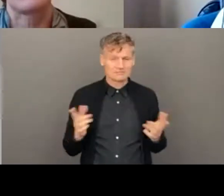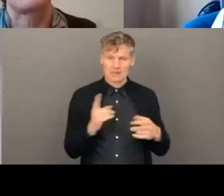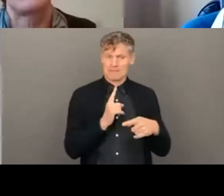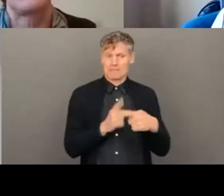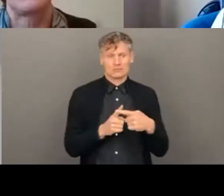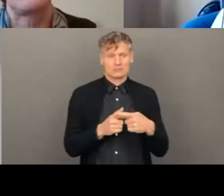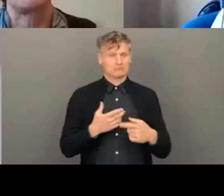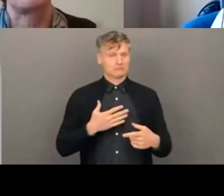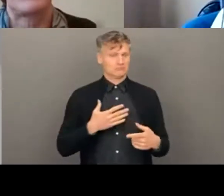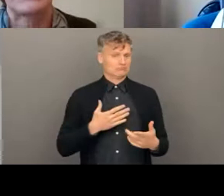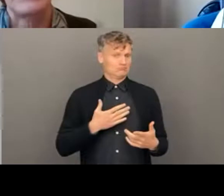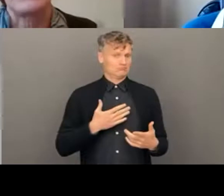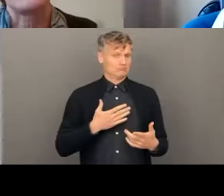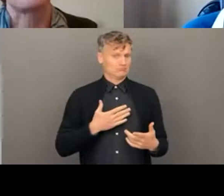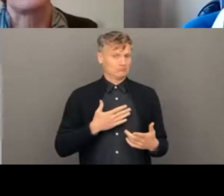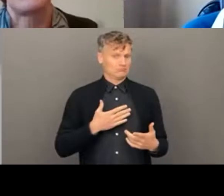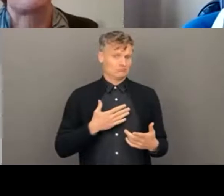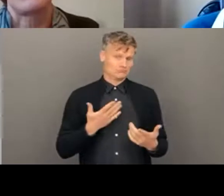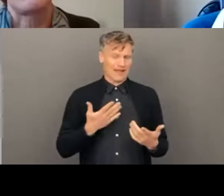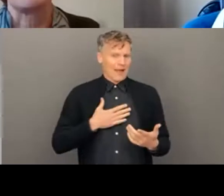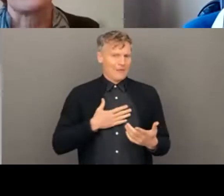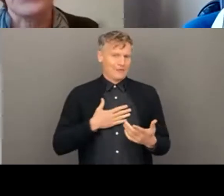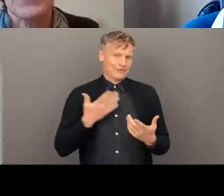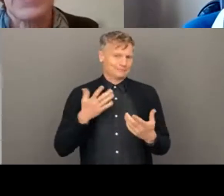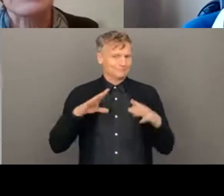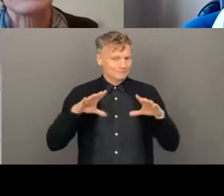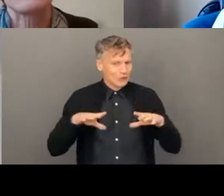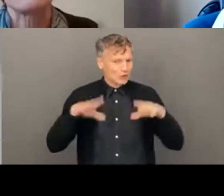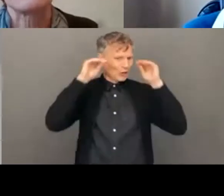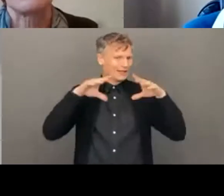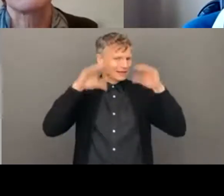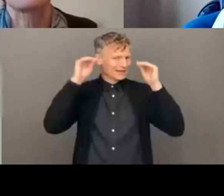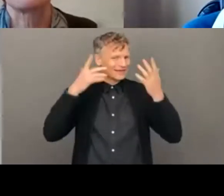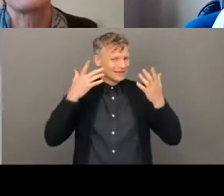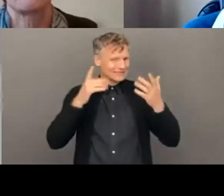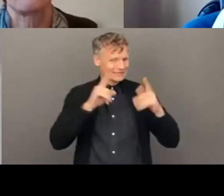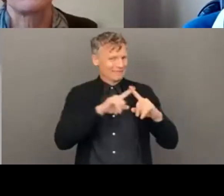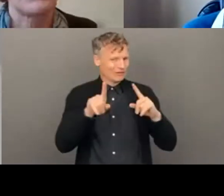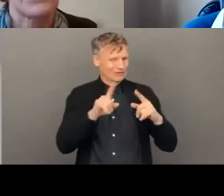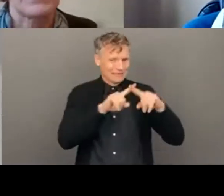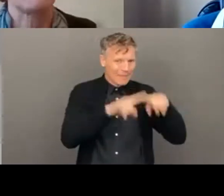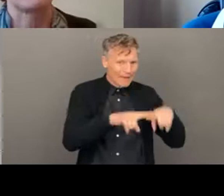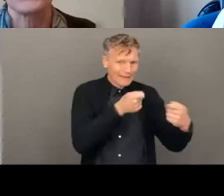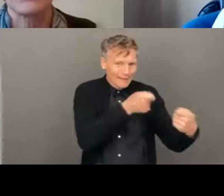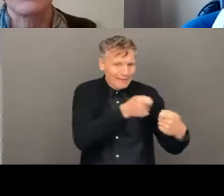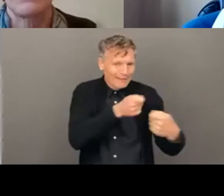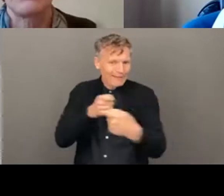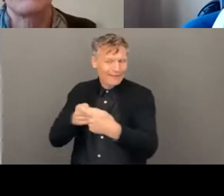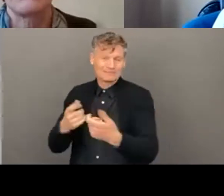can make. So personal assistance could be one thing